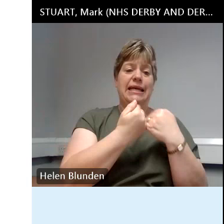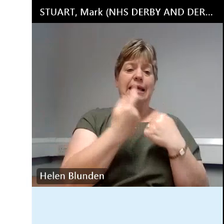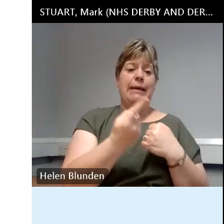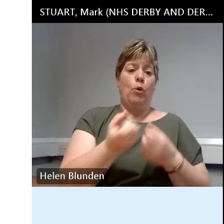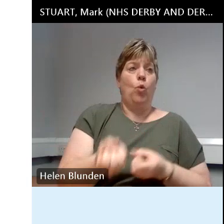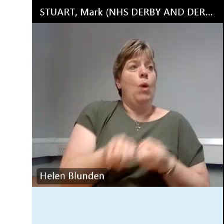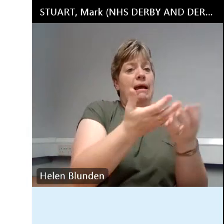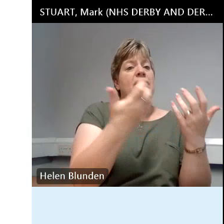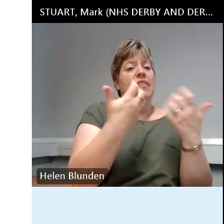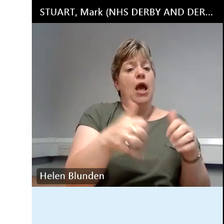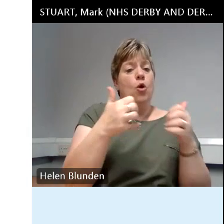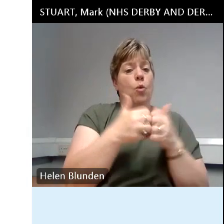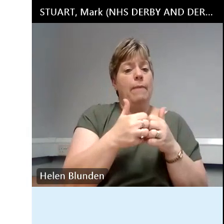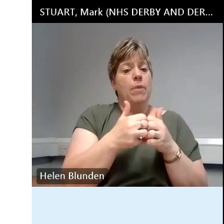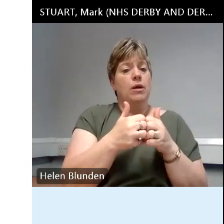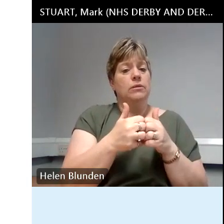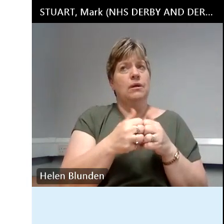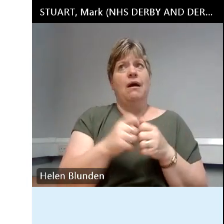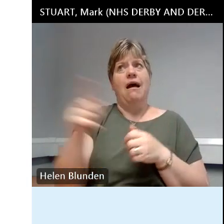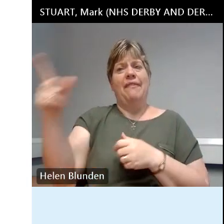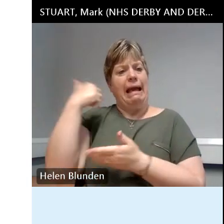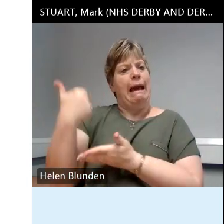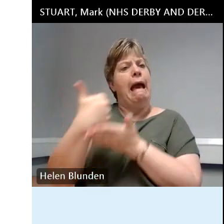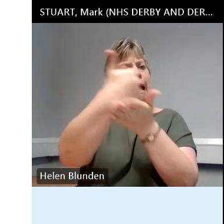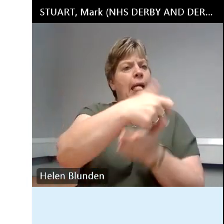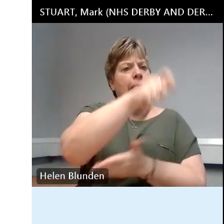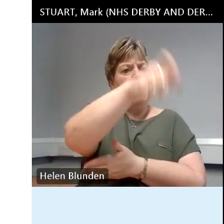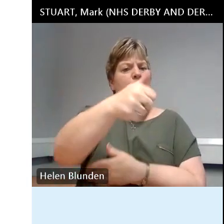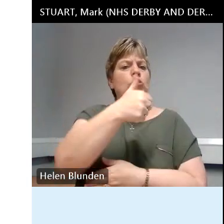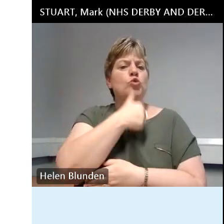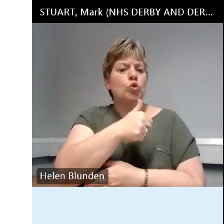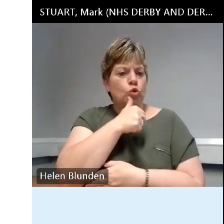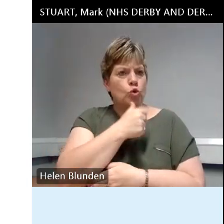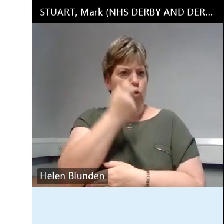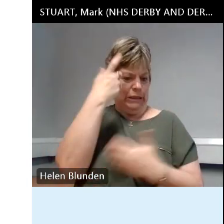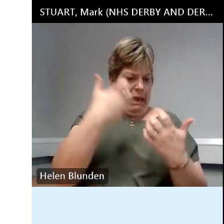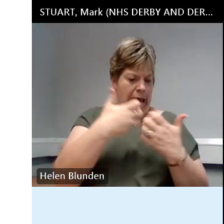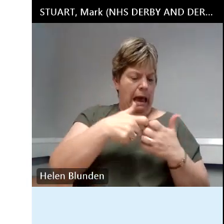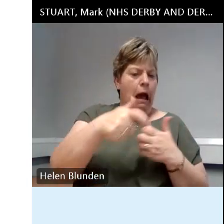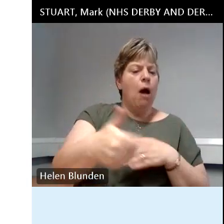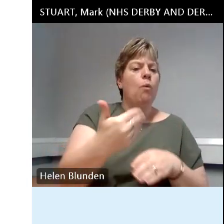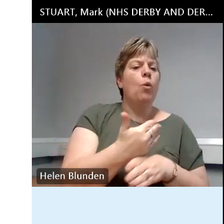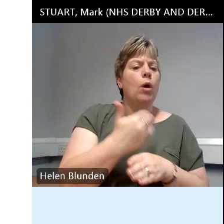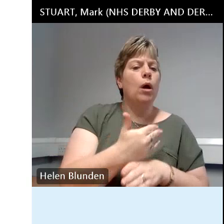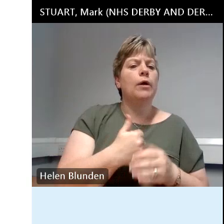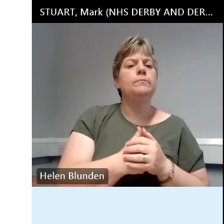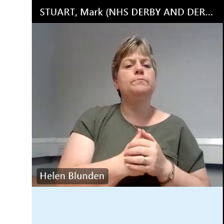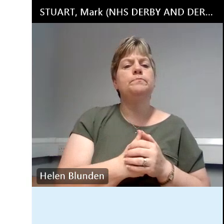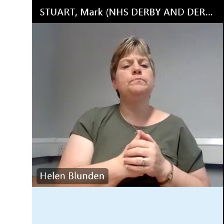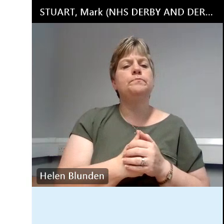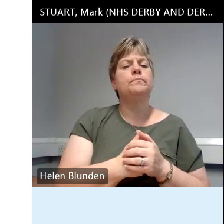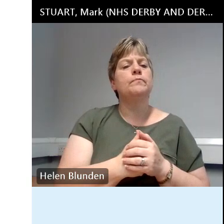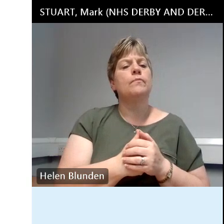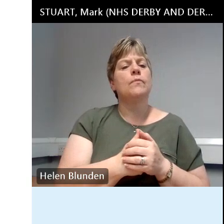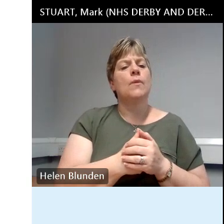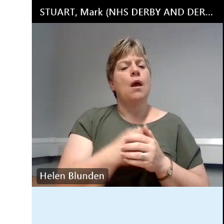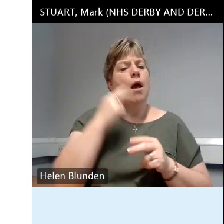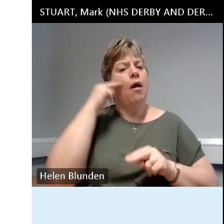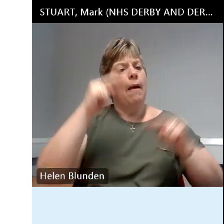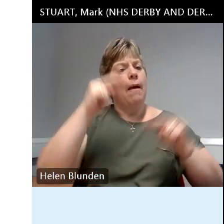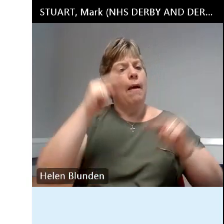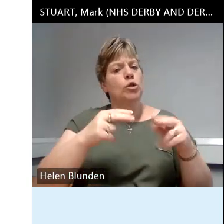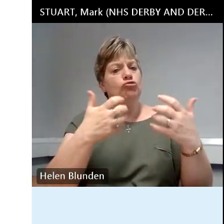equipment are well equipped to help patients be able to use and understand that equipment. The monitoring technology can be used